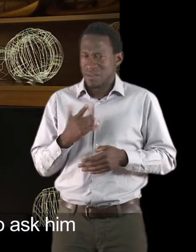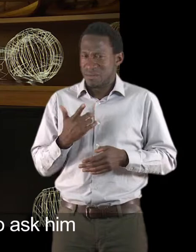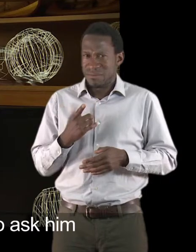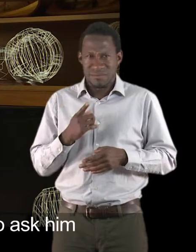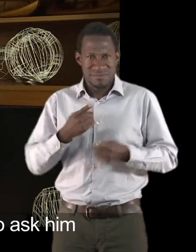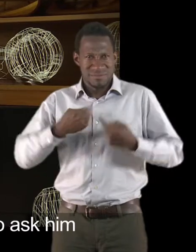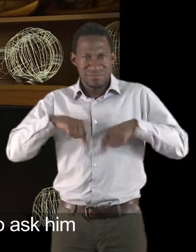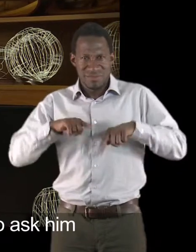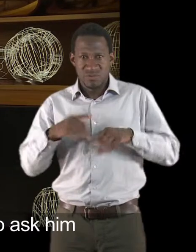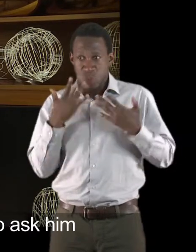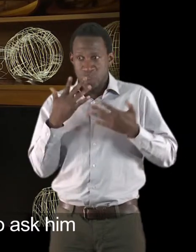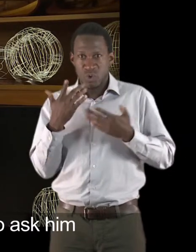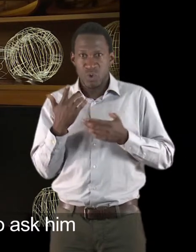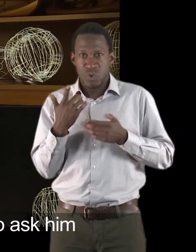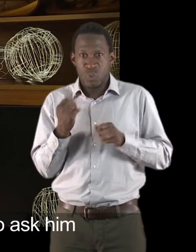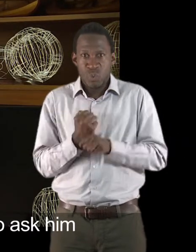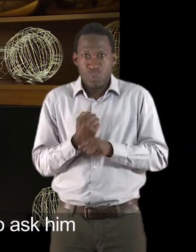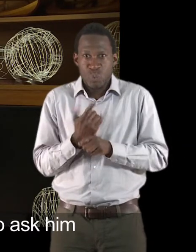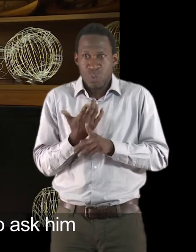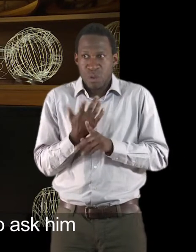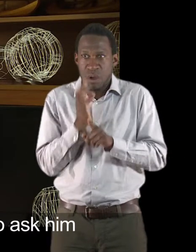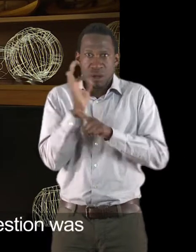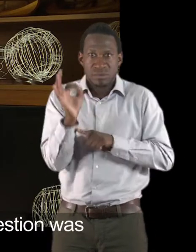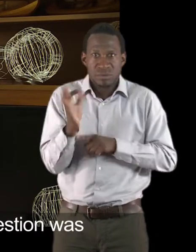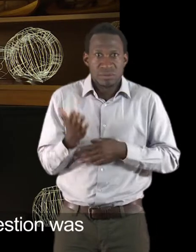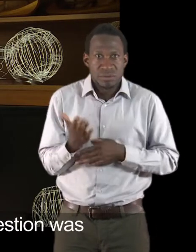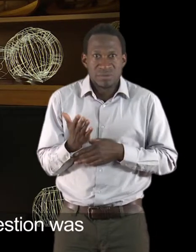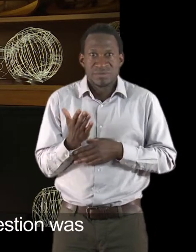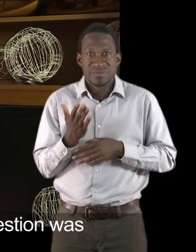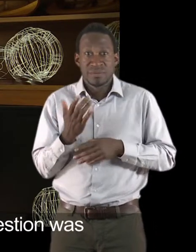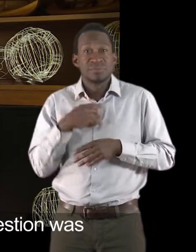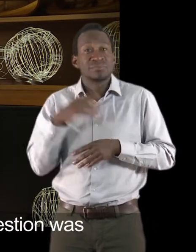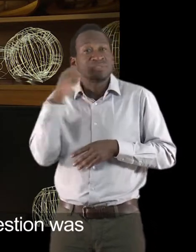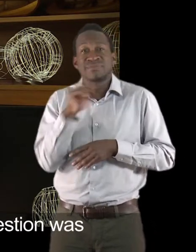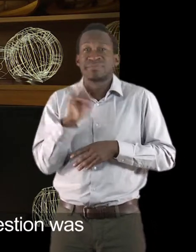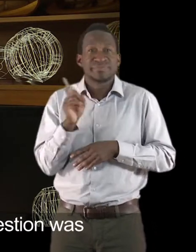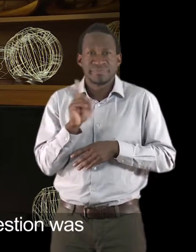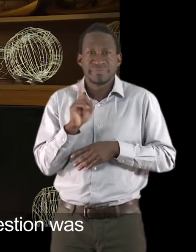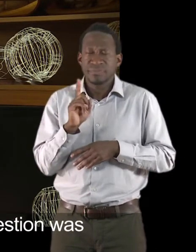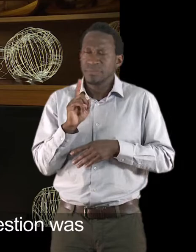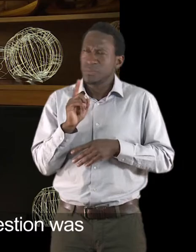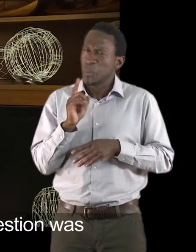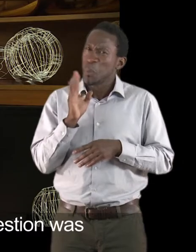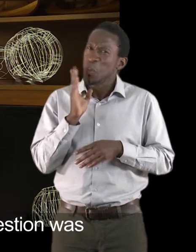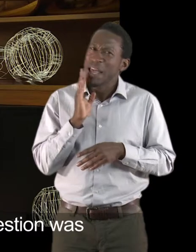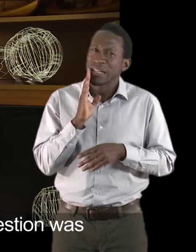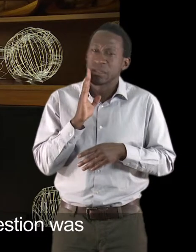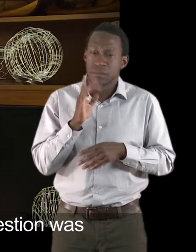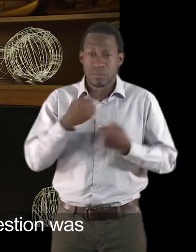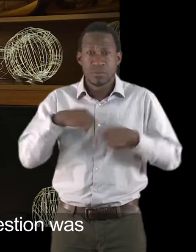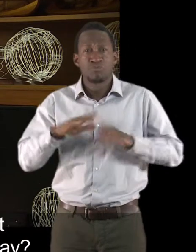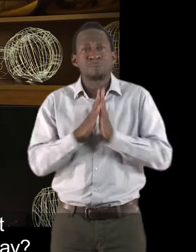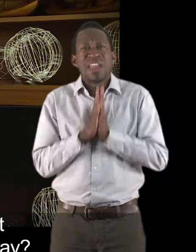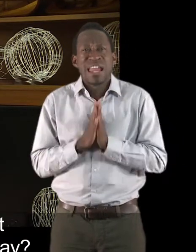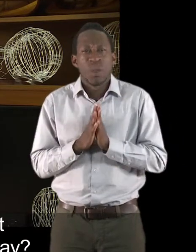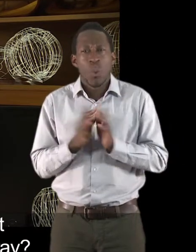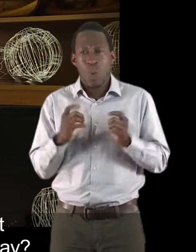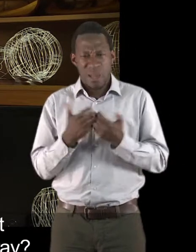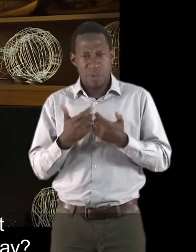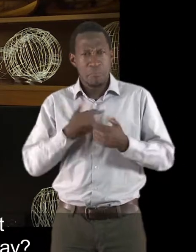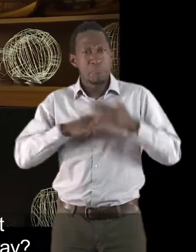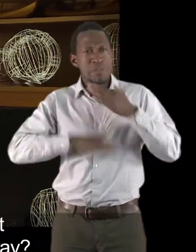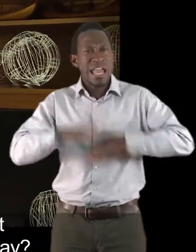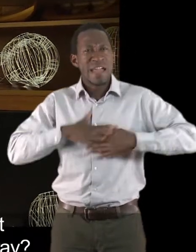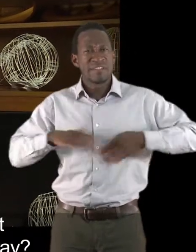We just didn't know what to ask him. And I can remember saying, this question was, how do